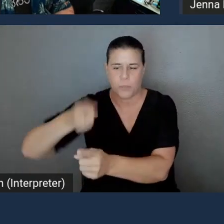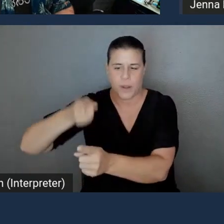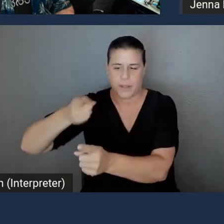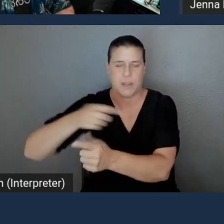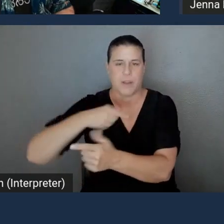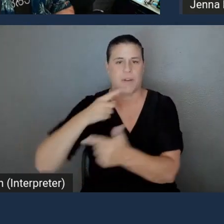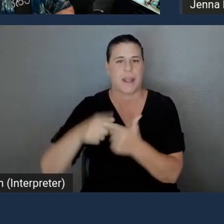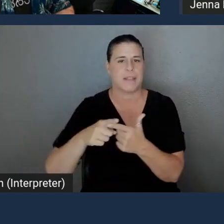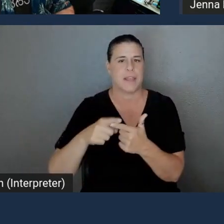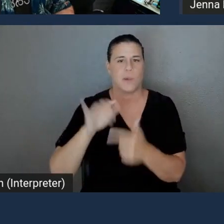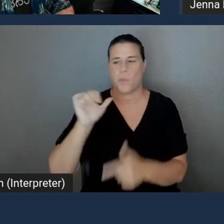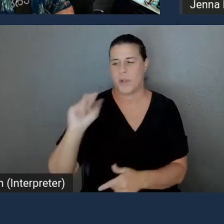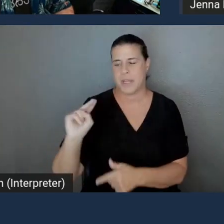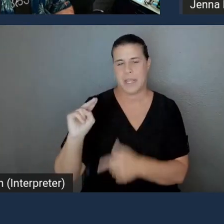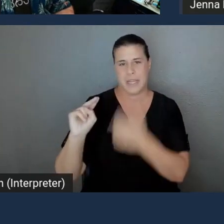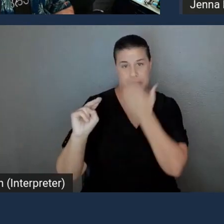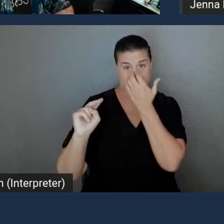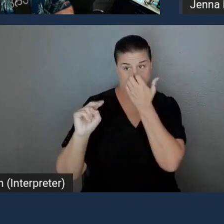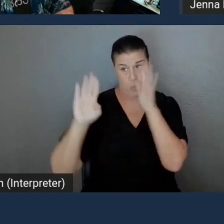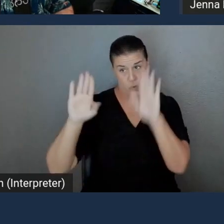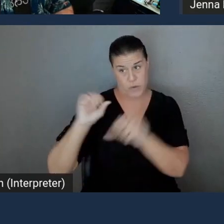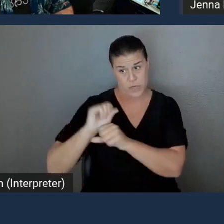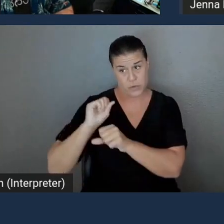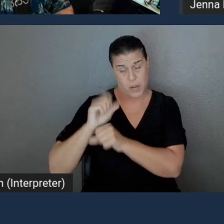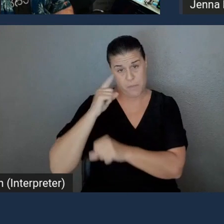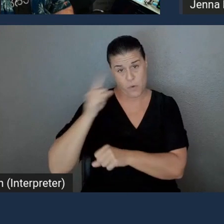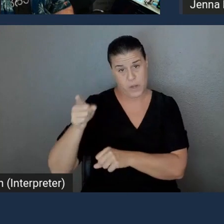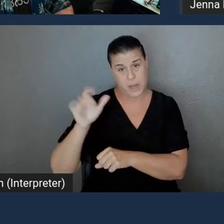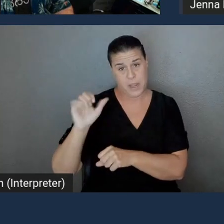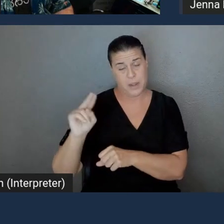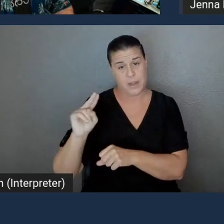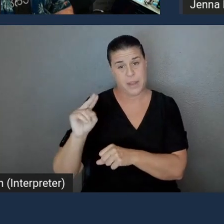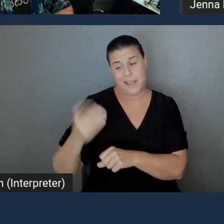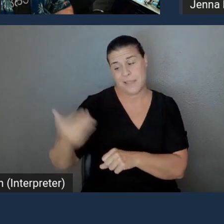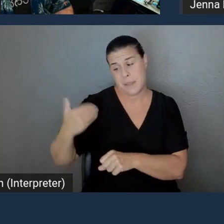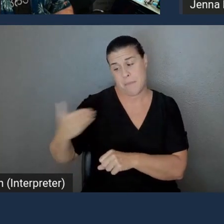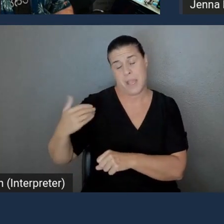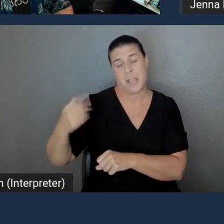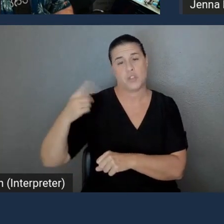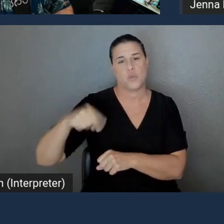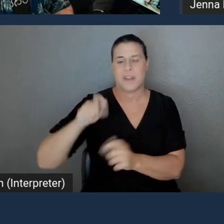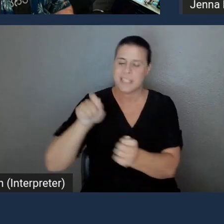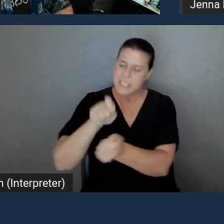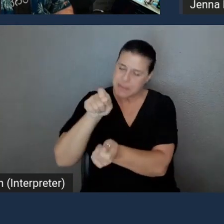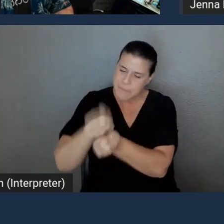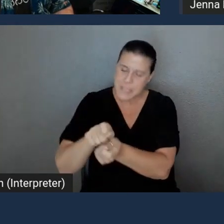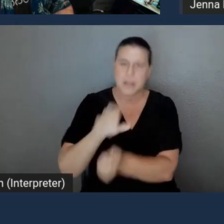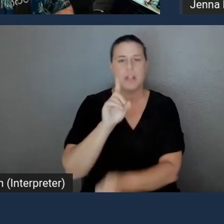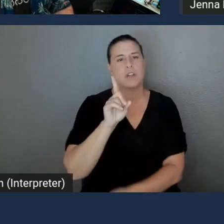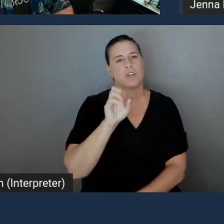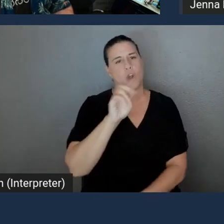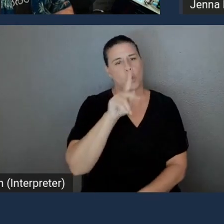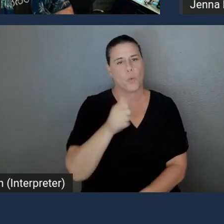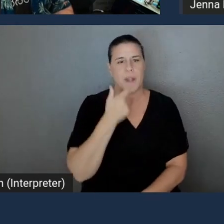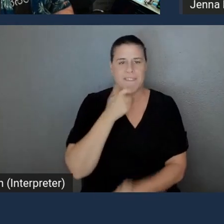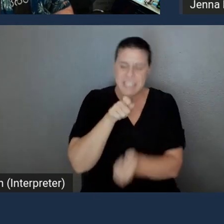what Ian did a great job with is, in the past, you've had to specify, Darko would have to